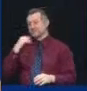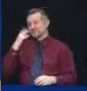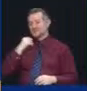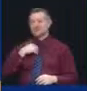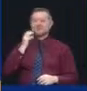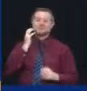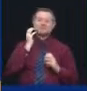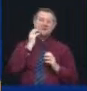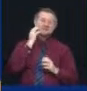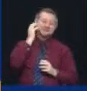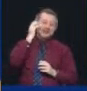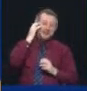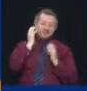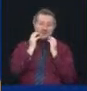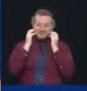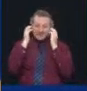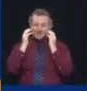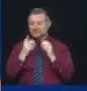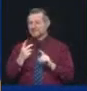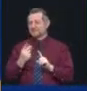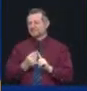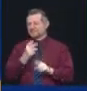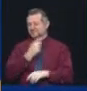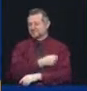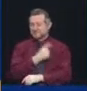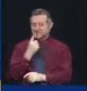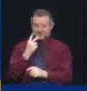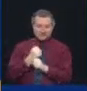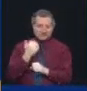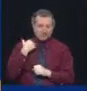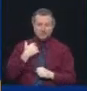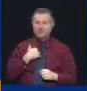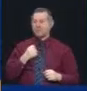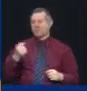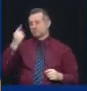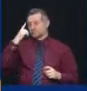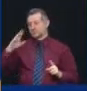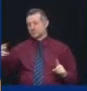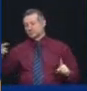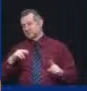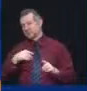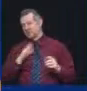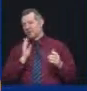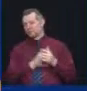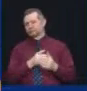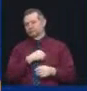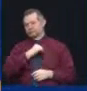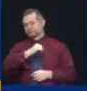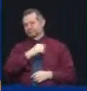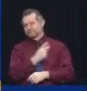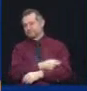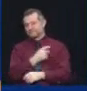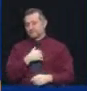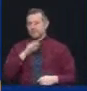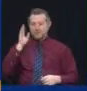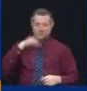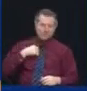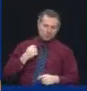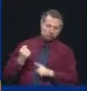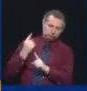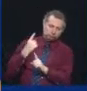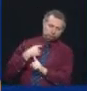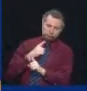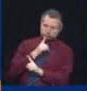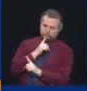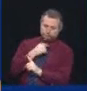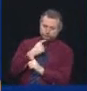ago, and I understand the opposition to vaccines by parents. I don't see it backed up by science